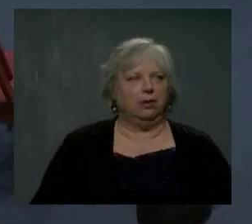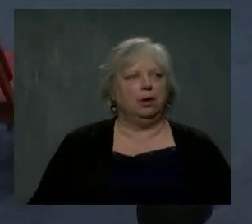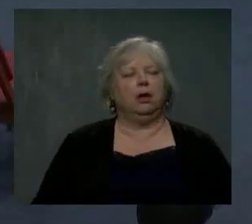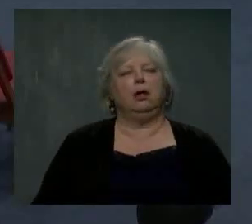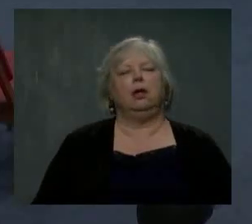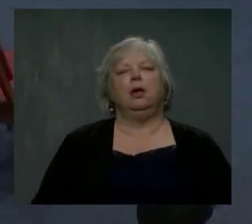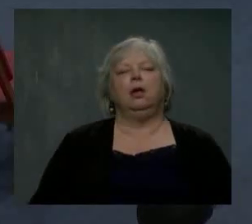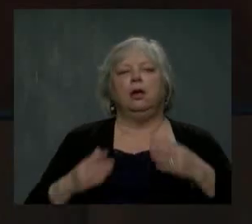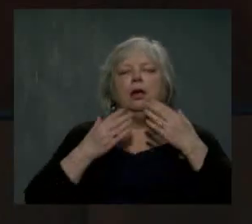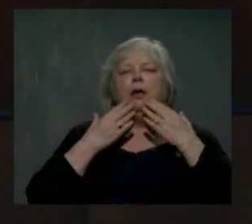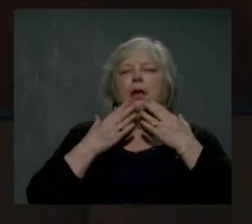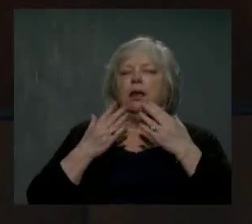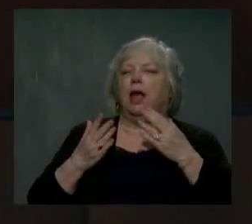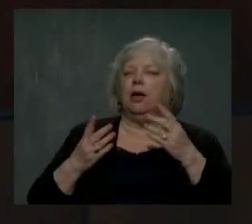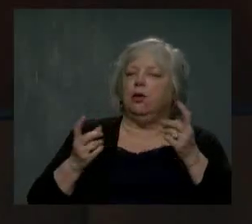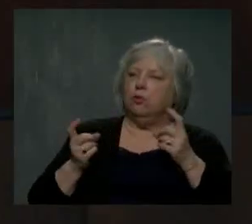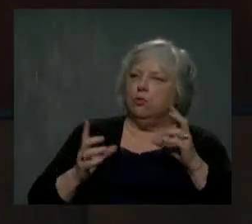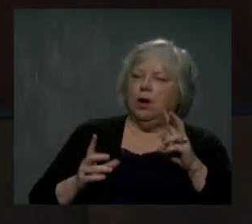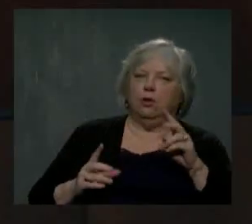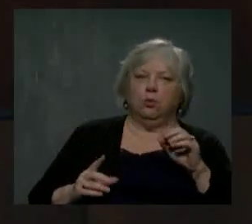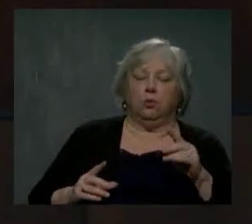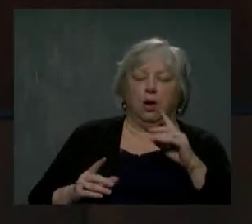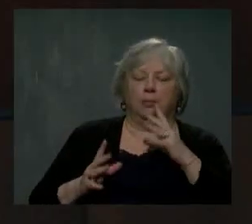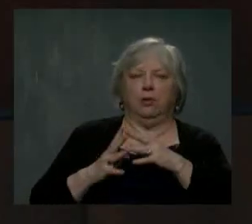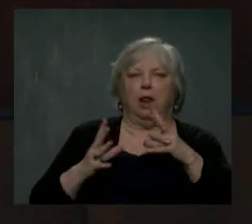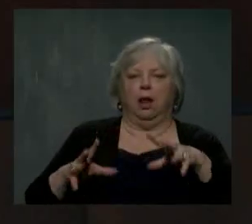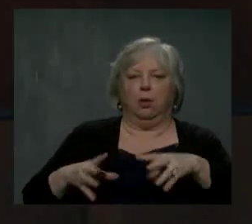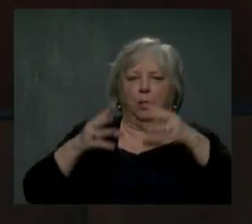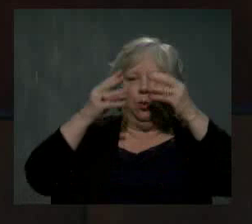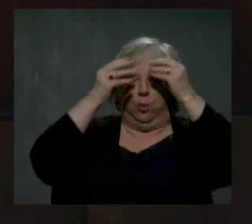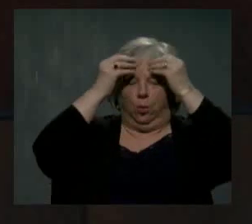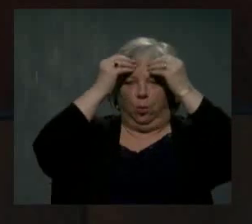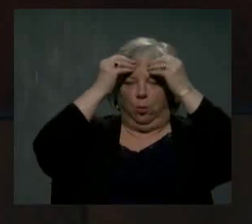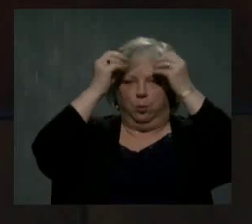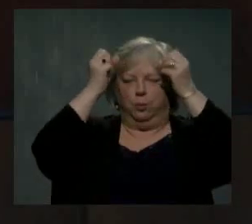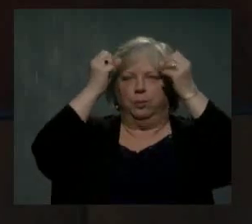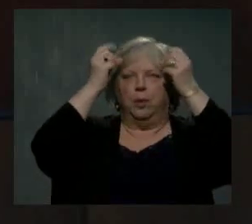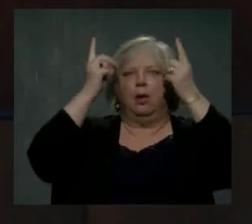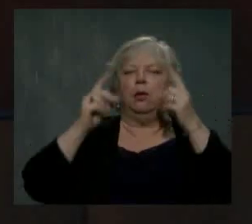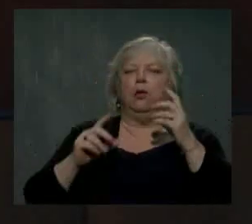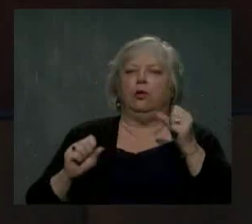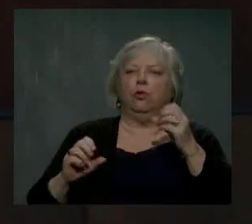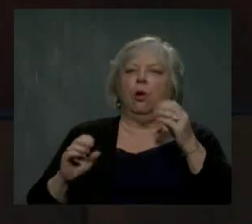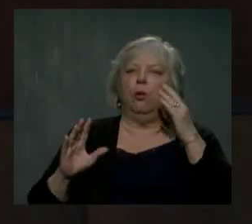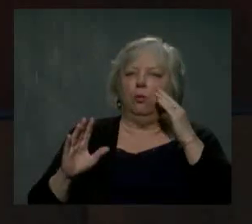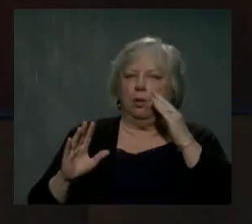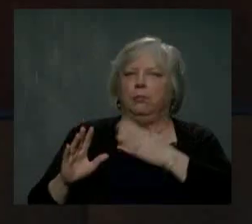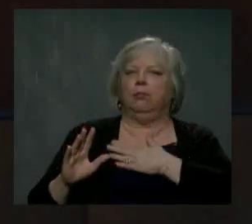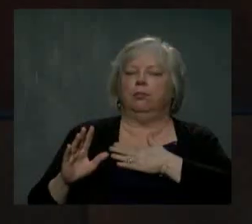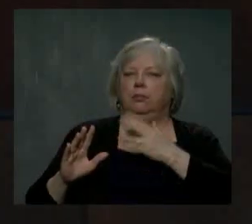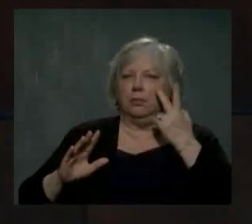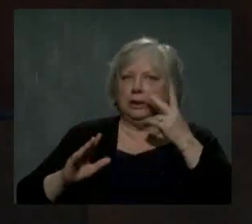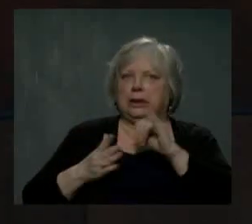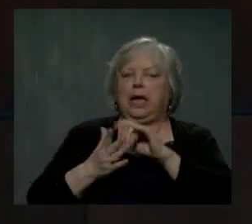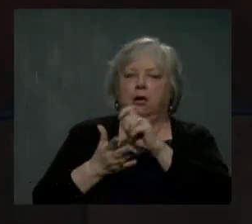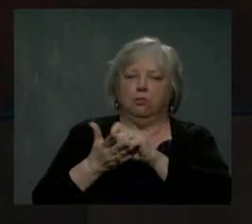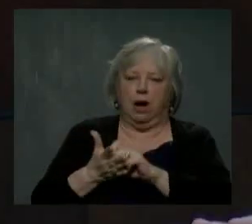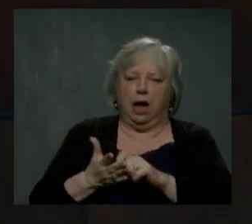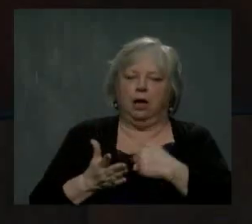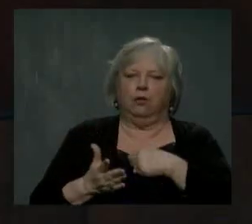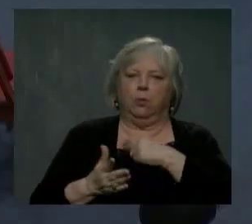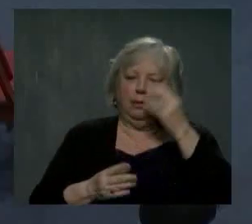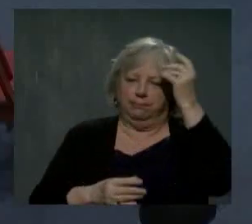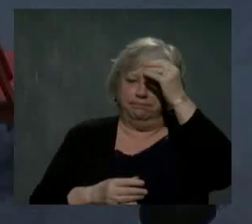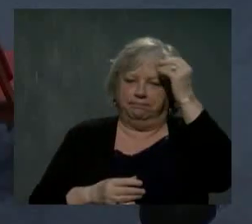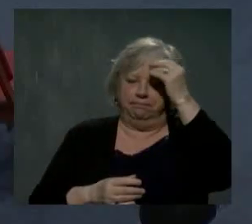Thank you, Director Wright, and it's certainly a lot to absorb, and I hope that we can see that in writing so we can all contemplate that in the